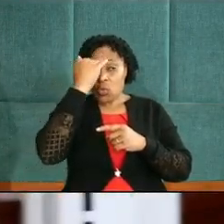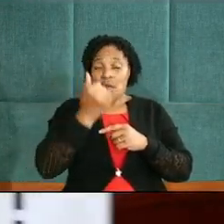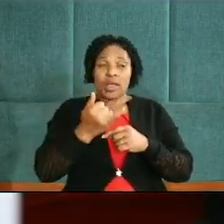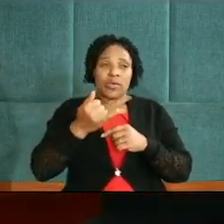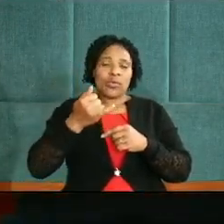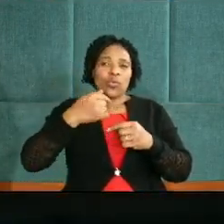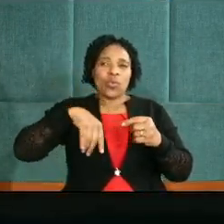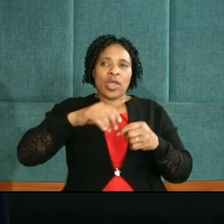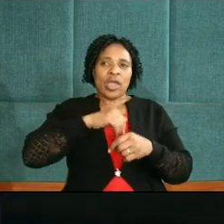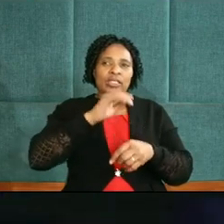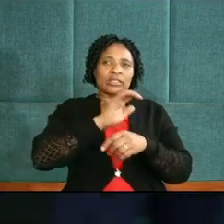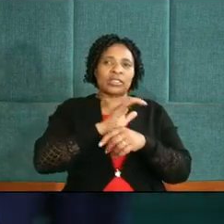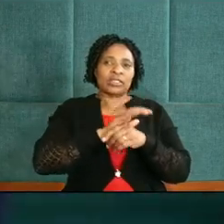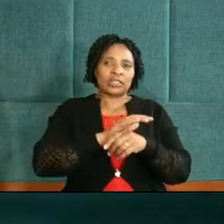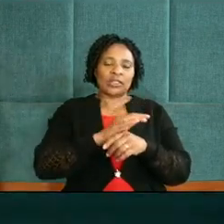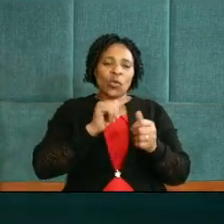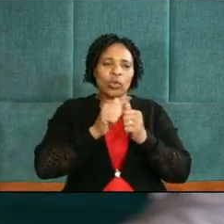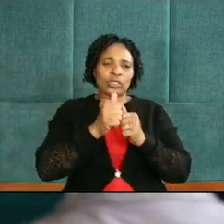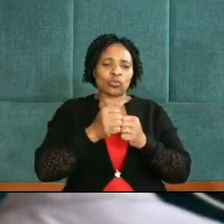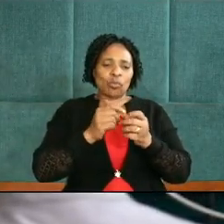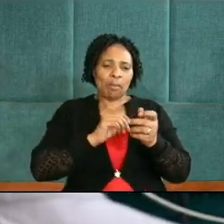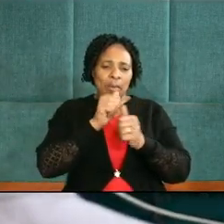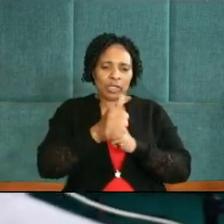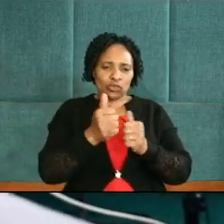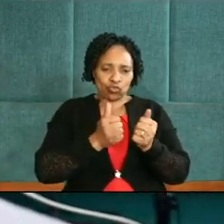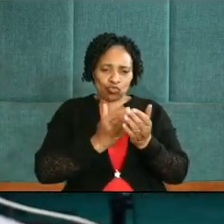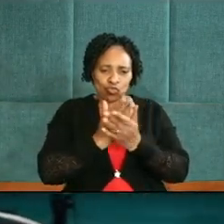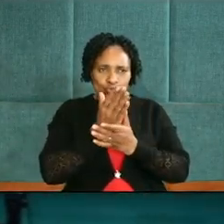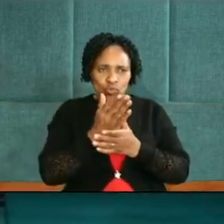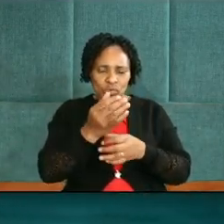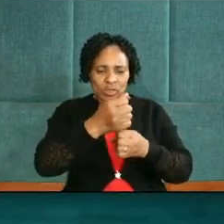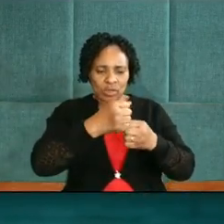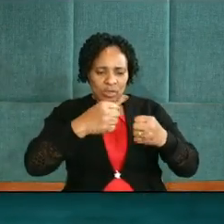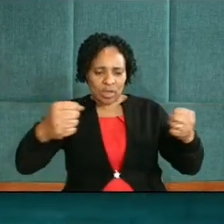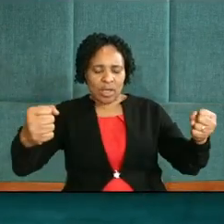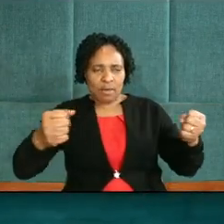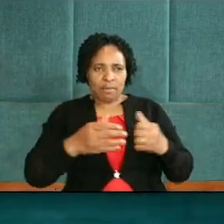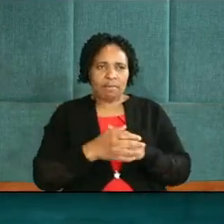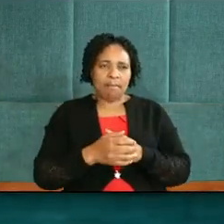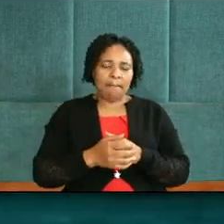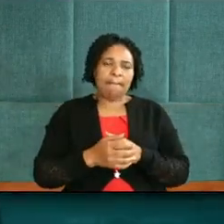when we're ready to pass through the Pearly Gates, there is no beep beep.